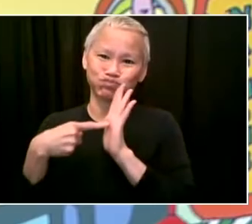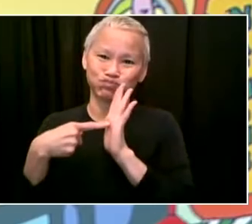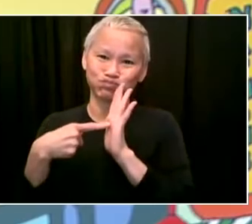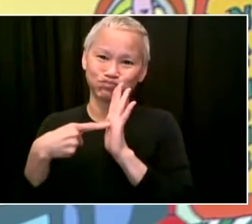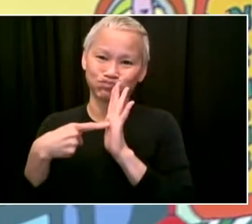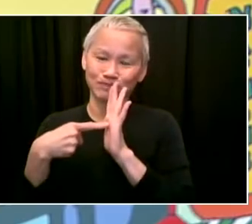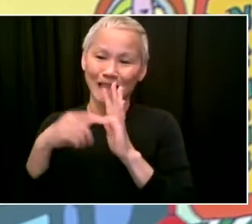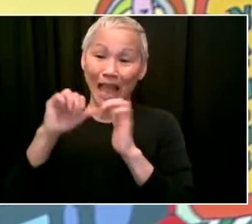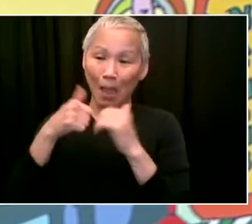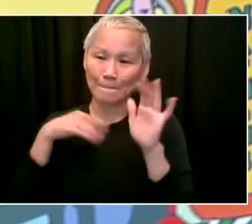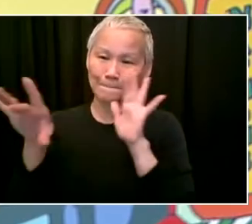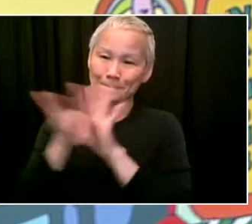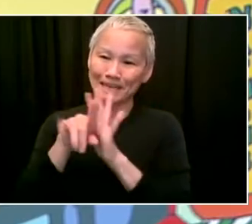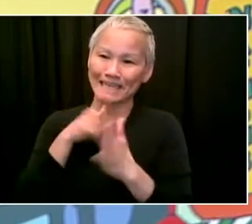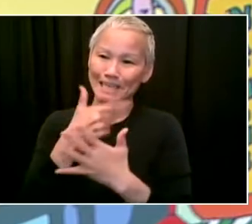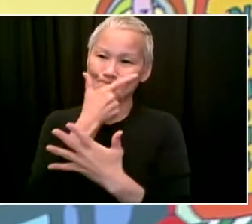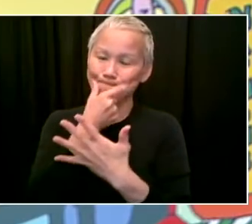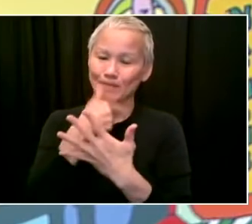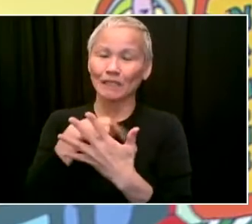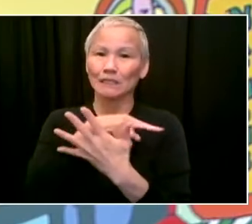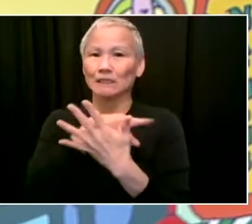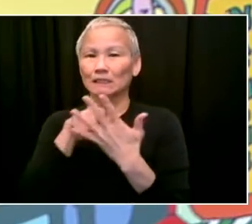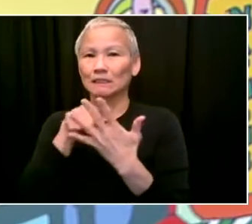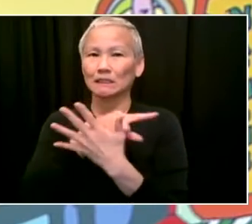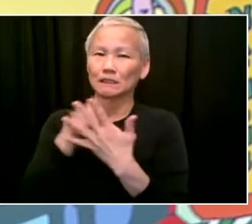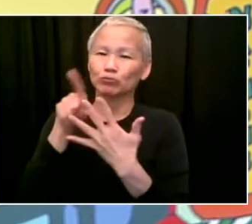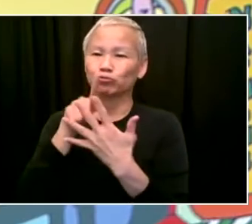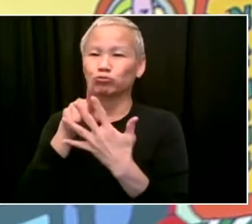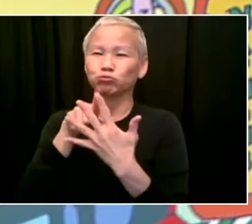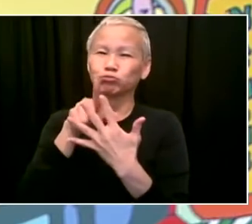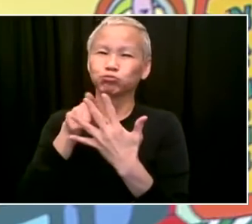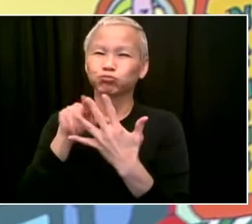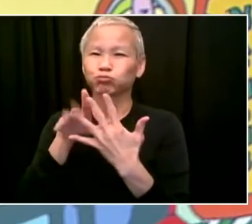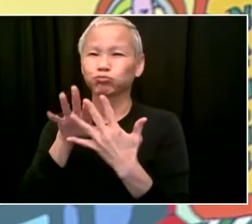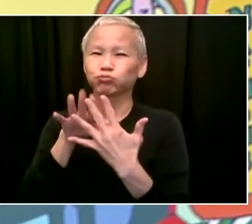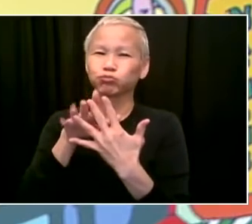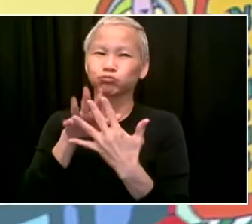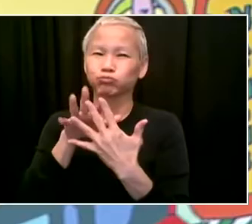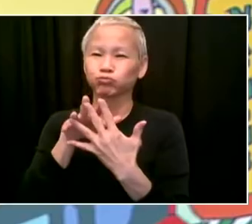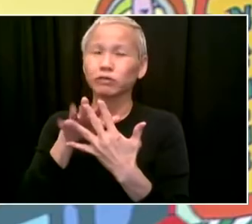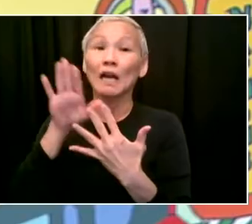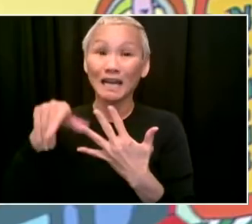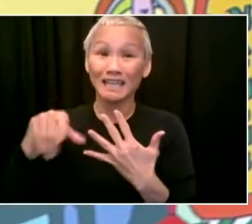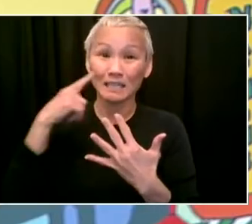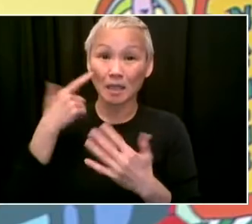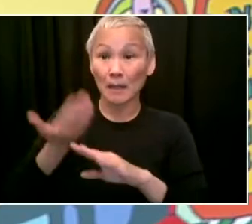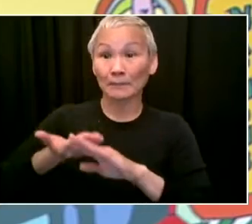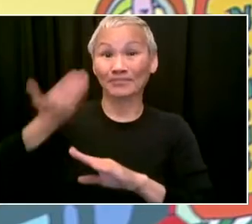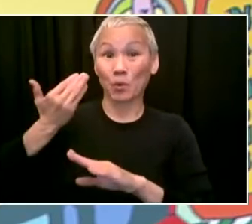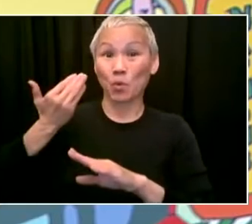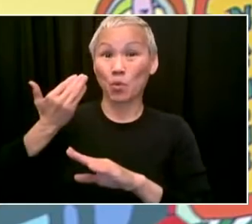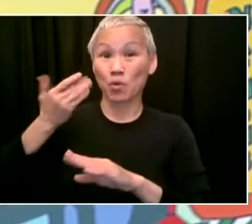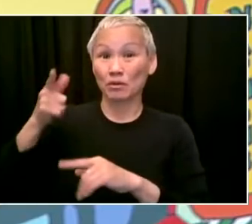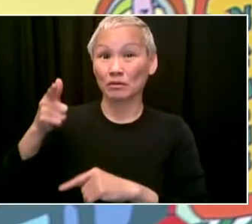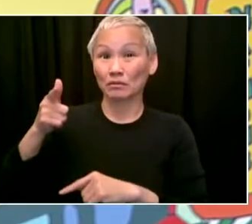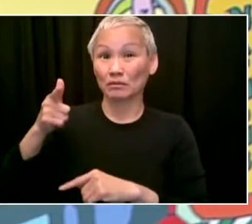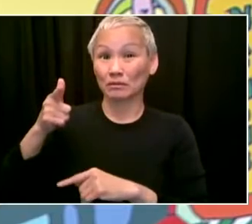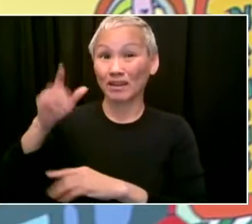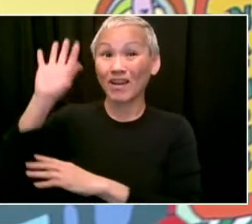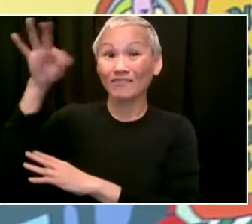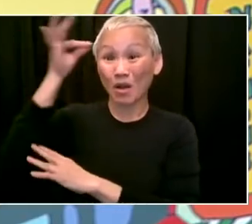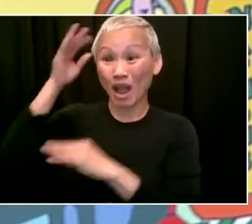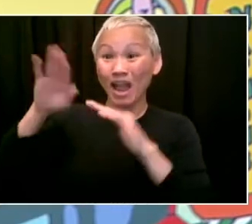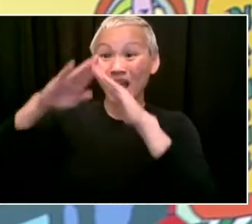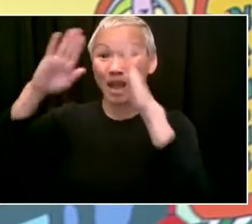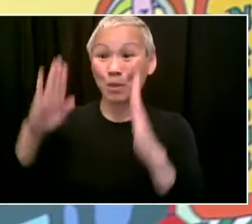that a former federal housing secretary doesn't know the facts about homelessness in New York City. His charges were